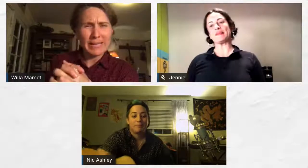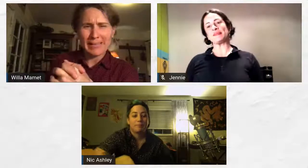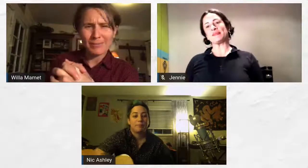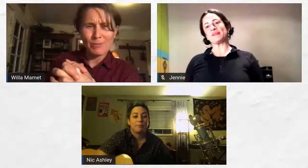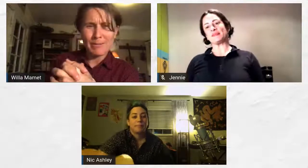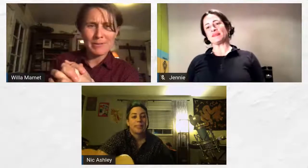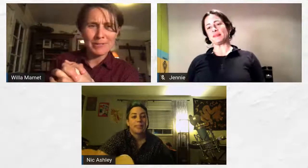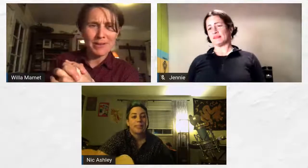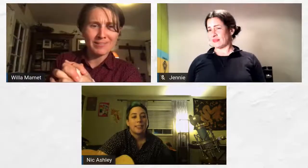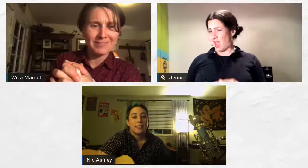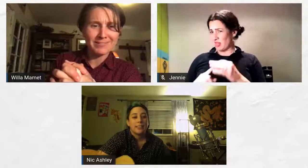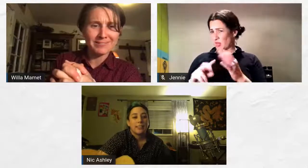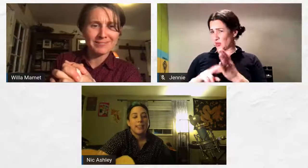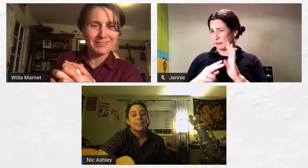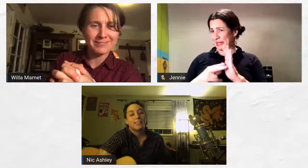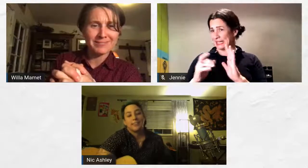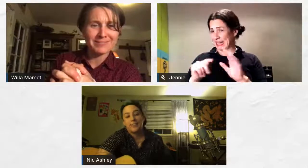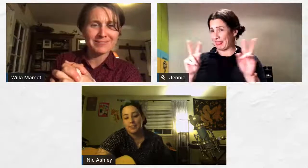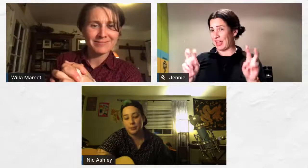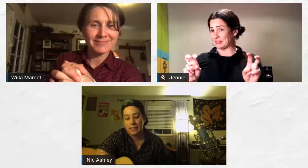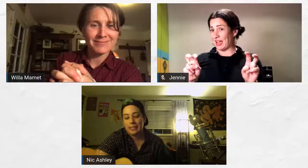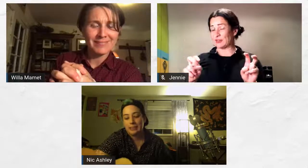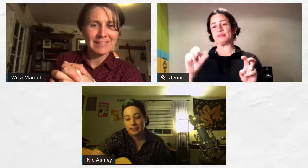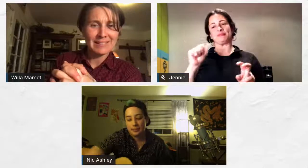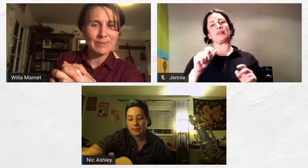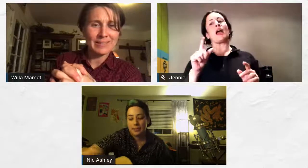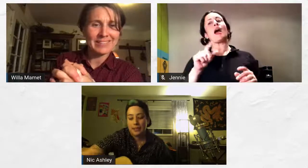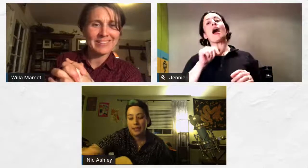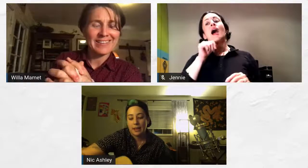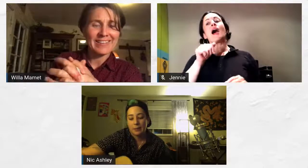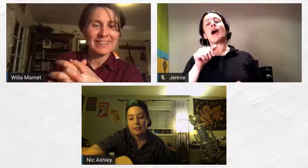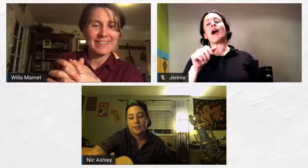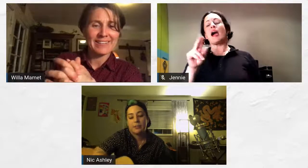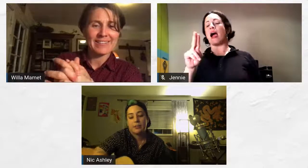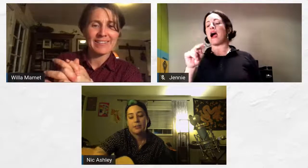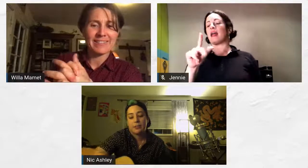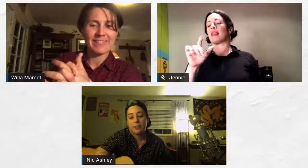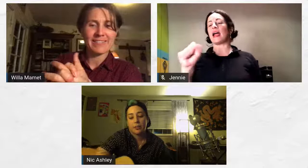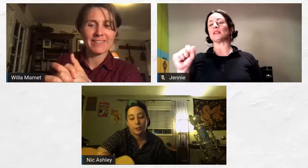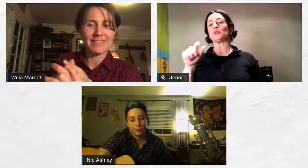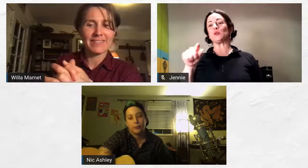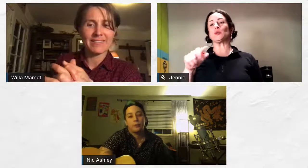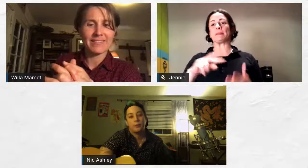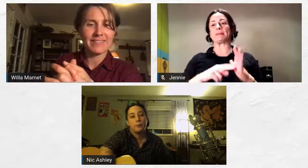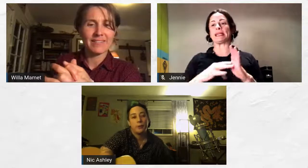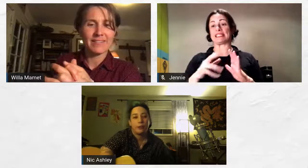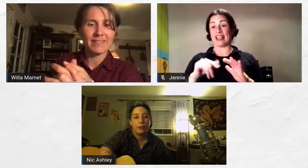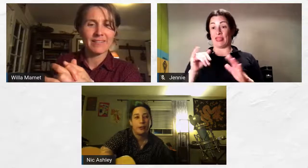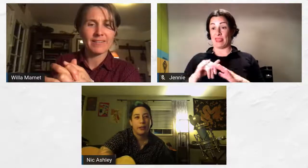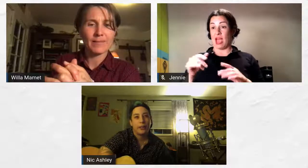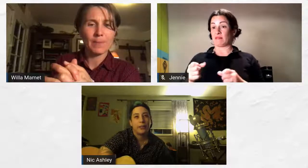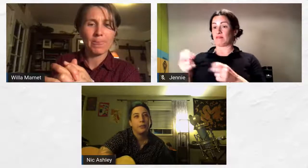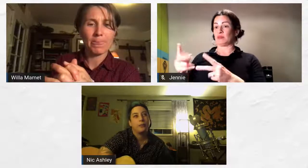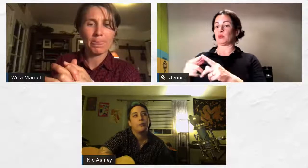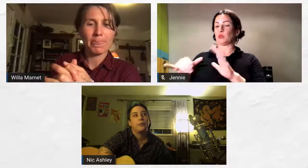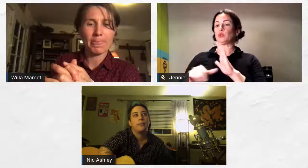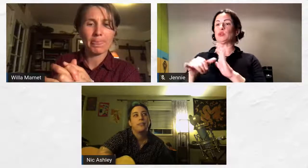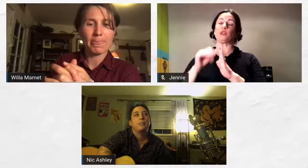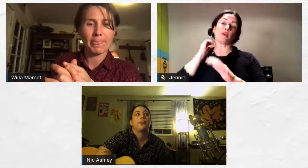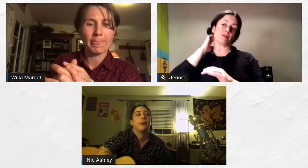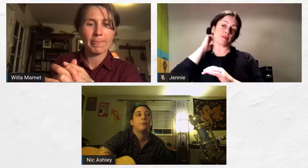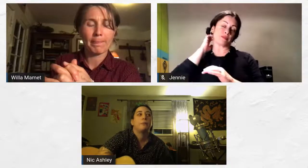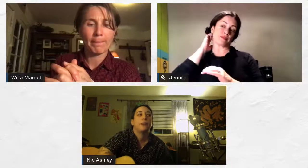Unless You Mean It, remind me what it's called? Yes, Unless You Mean It. Sweet. And that one is on YouTube, YouTube